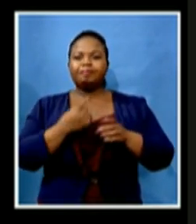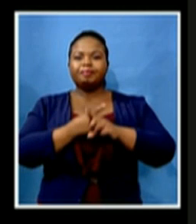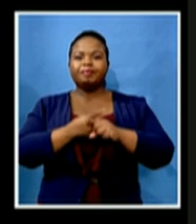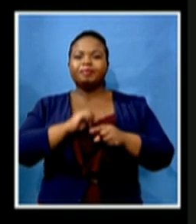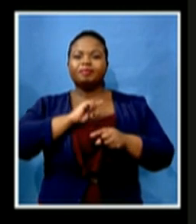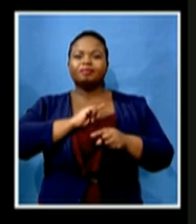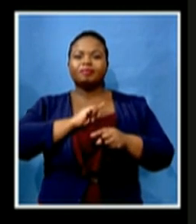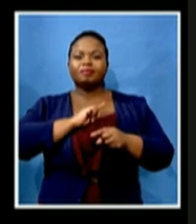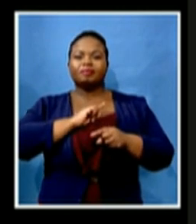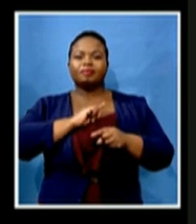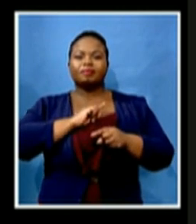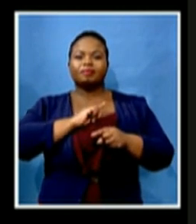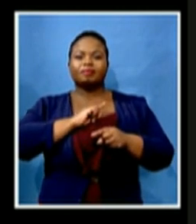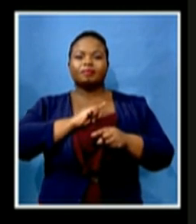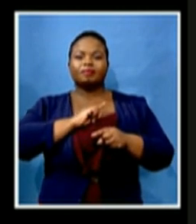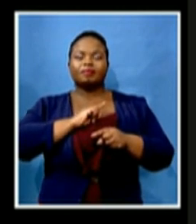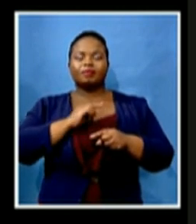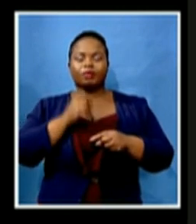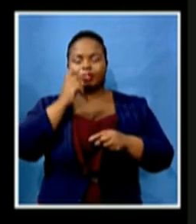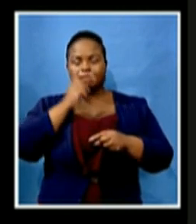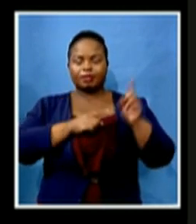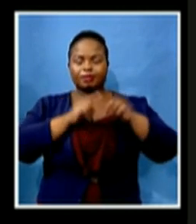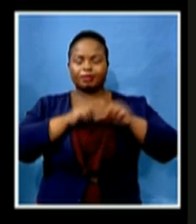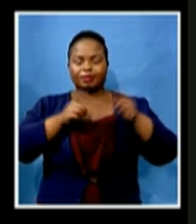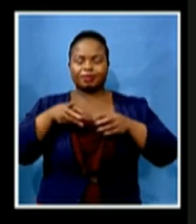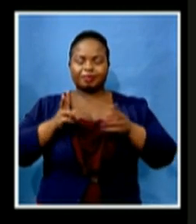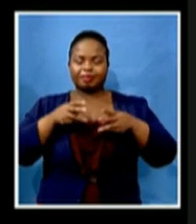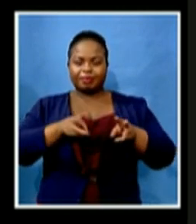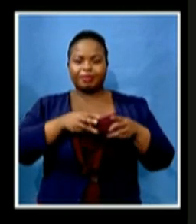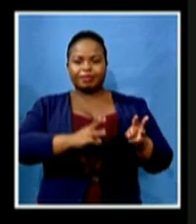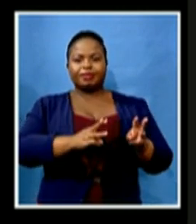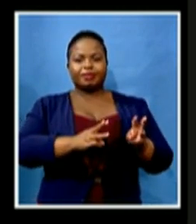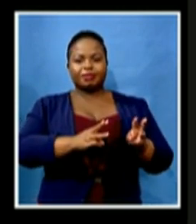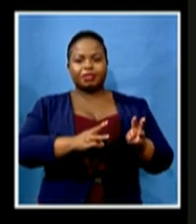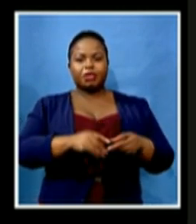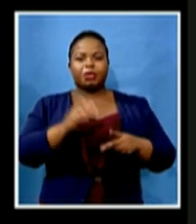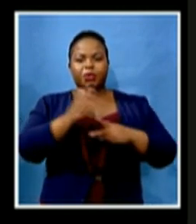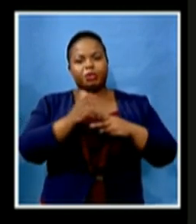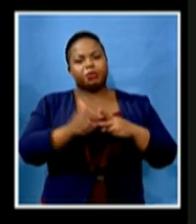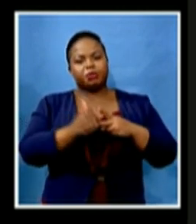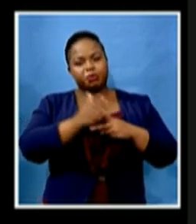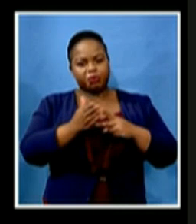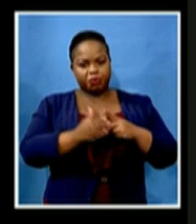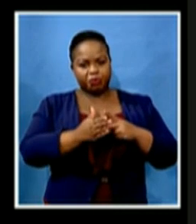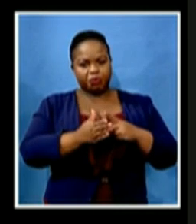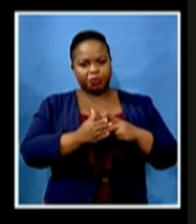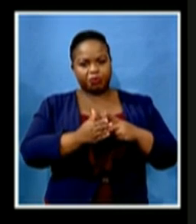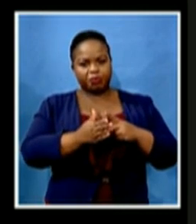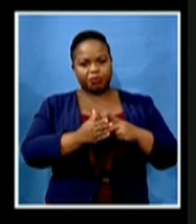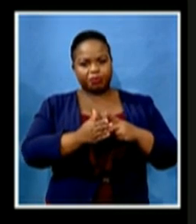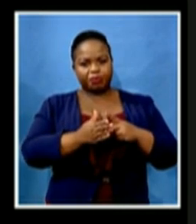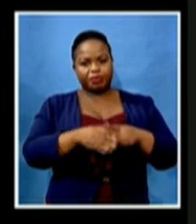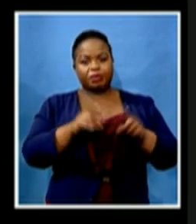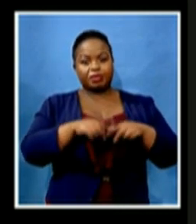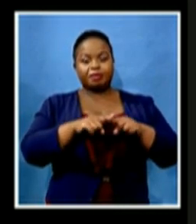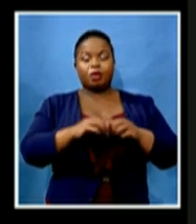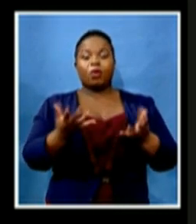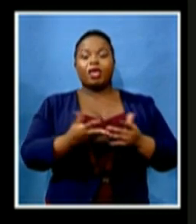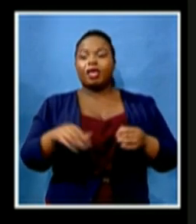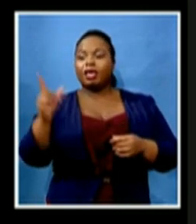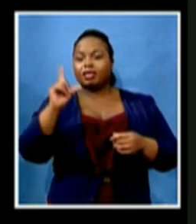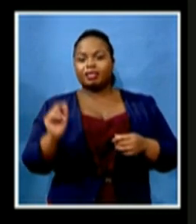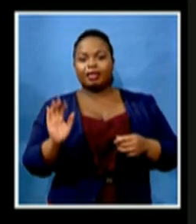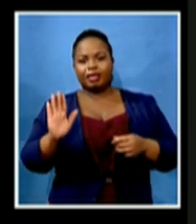2 interventions that were sort of calibrated based on South Korea and Italy. At the time when the